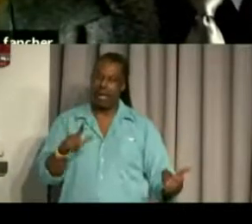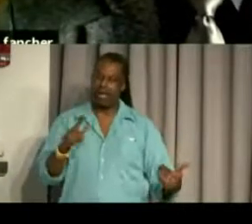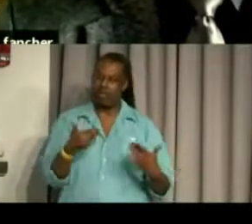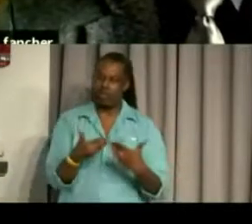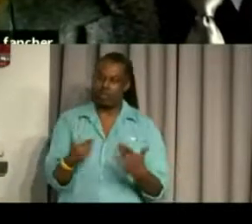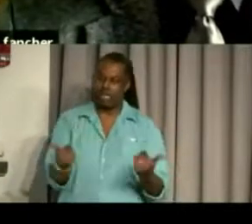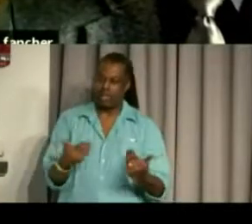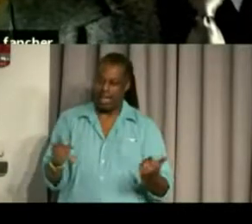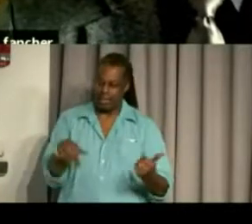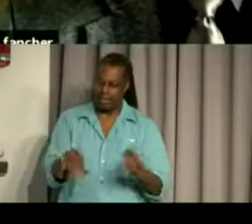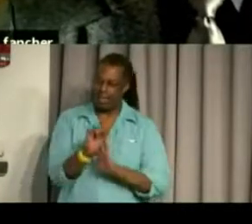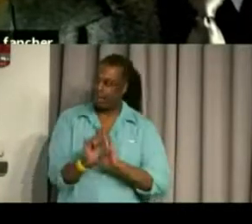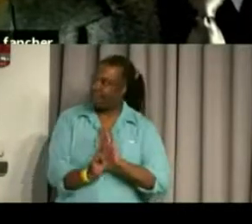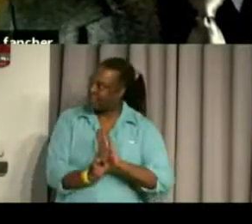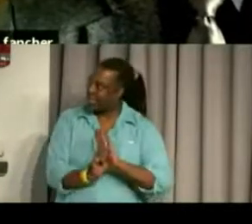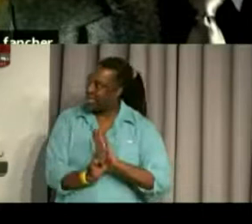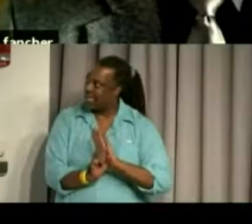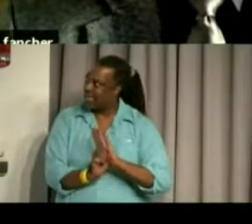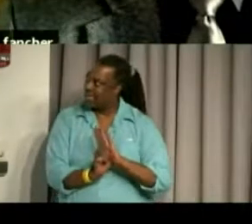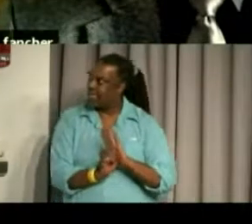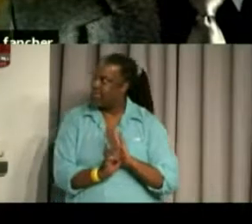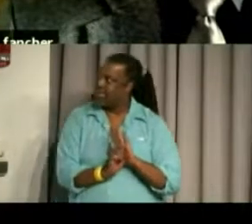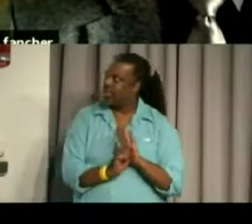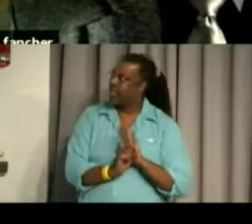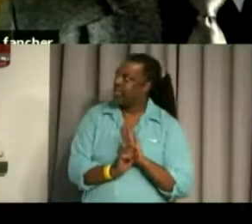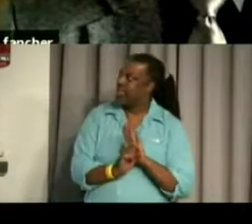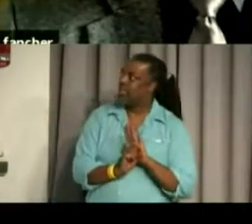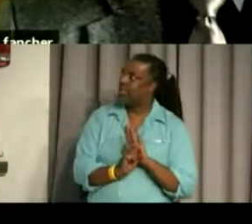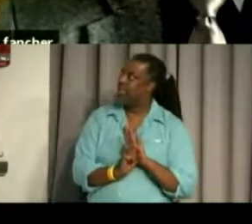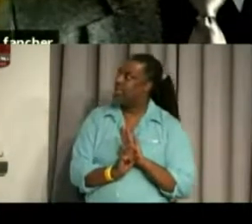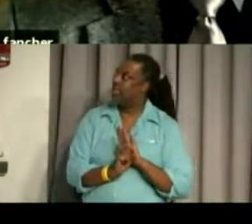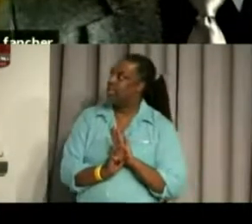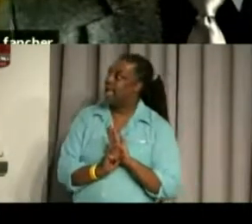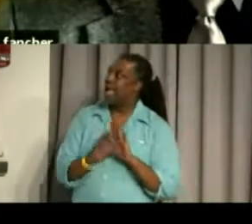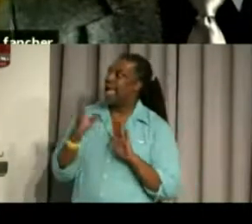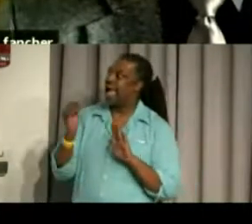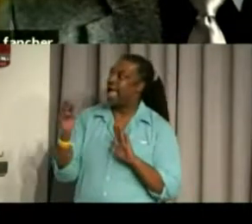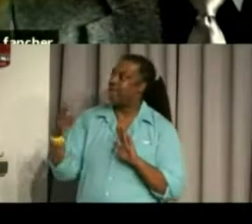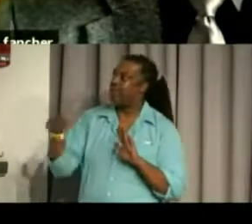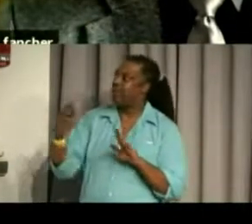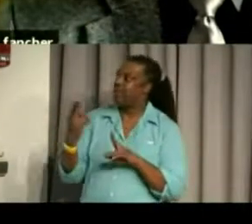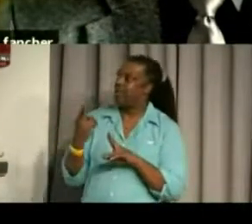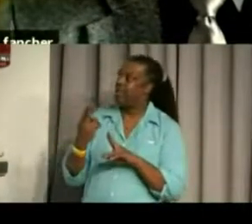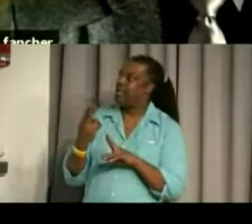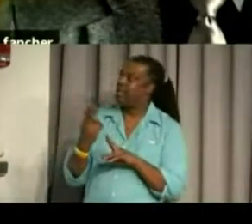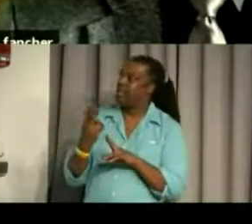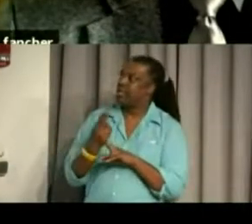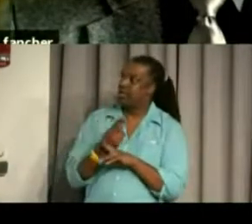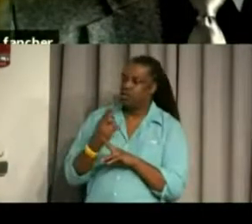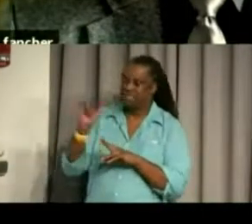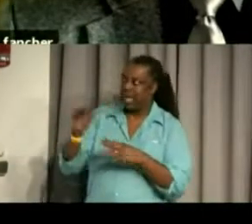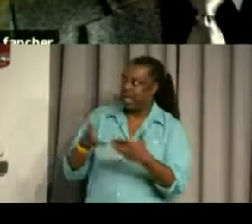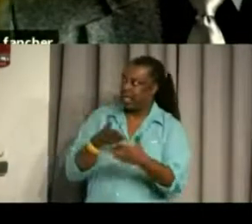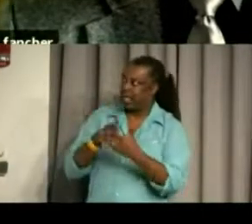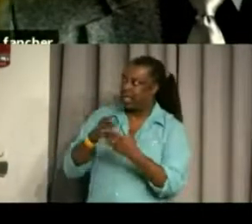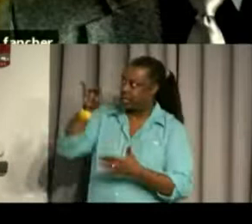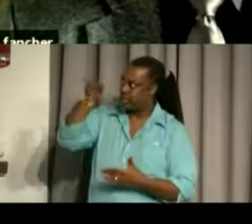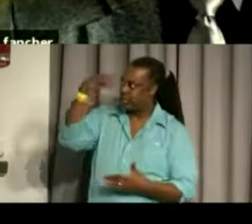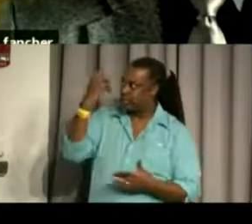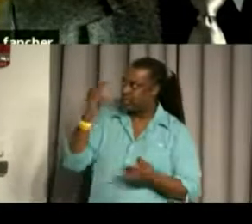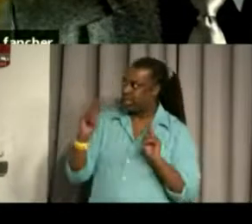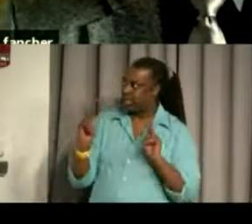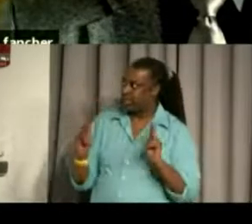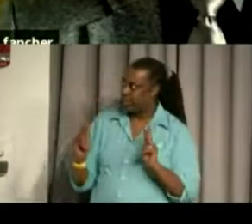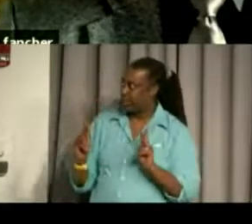within the state. And so Detroit is like a euphemism for Black people because it is the blackest city